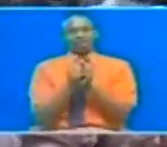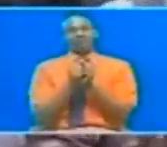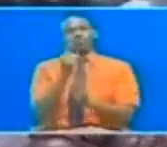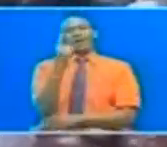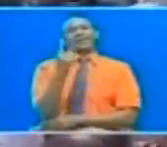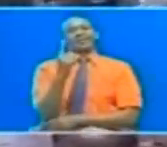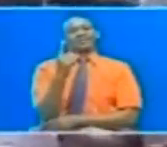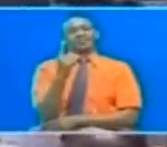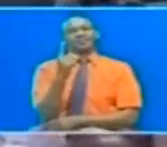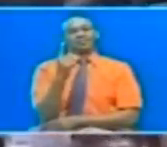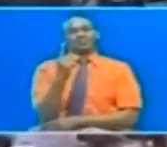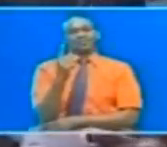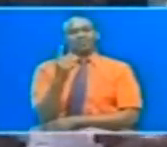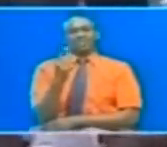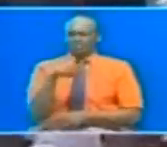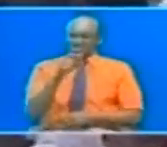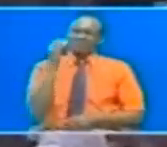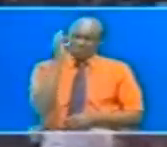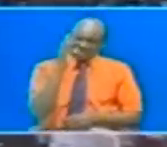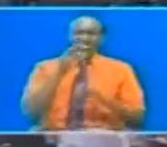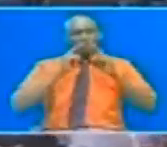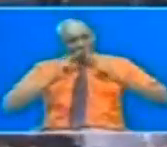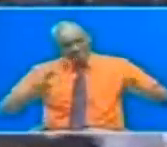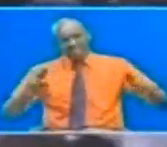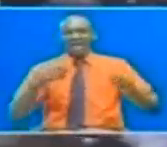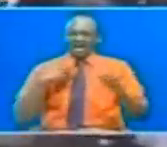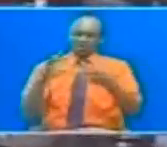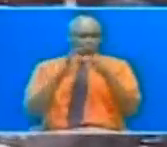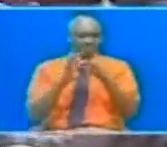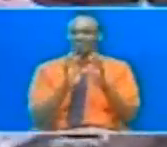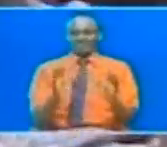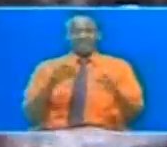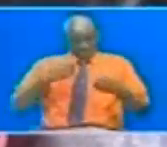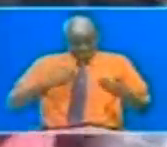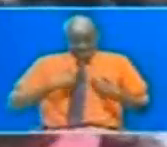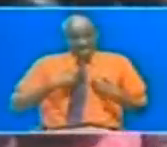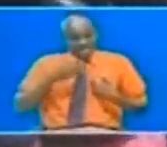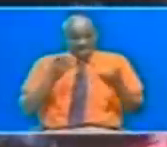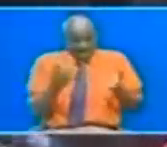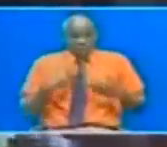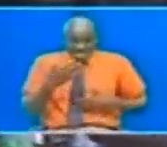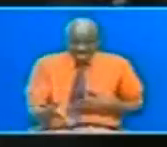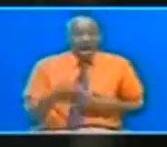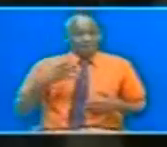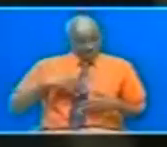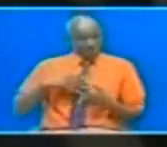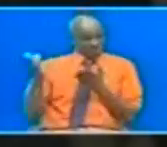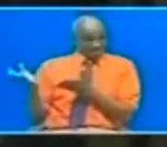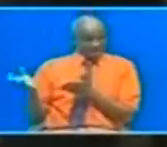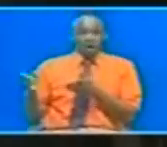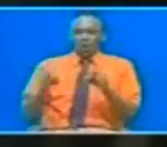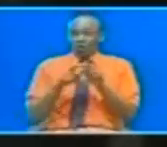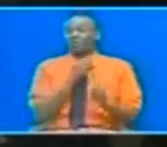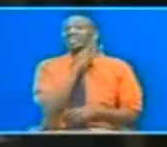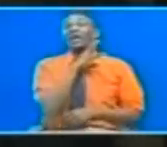one harmony and preaching peace and preaching unity. And from me here, and the crowd is starting to be so